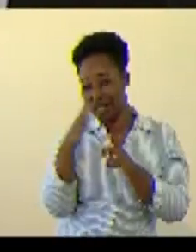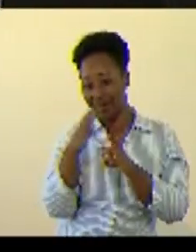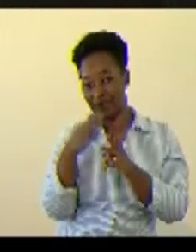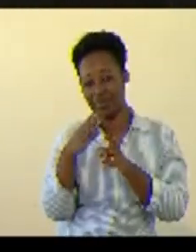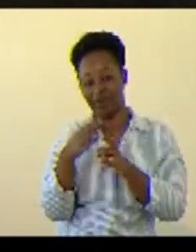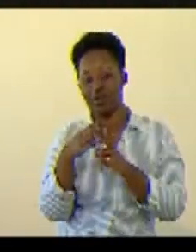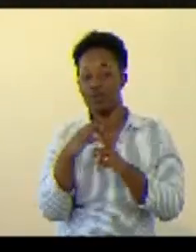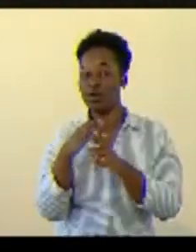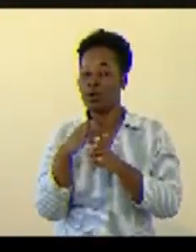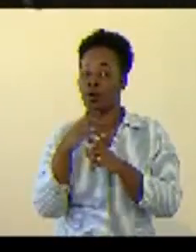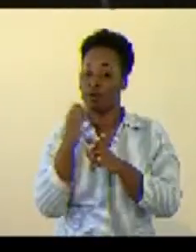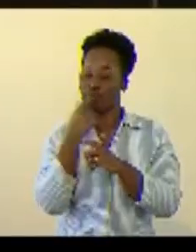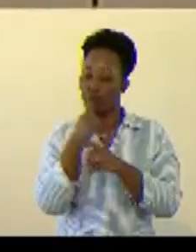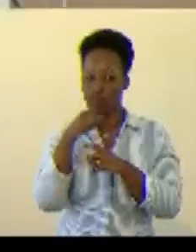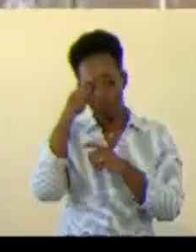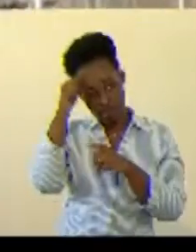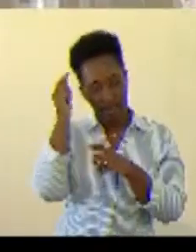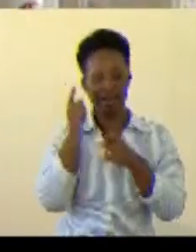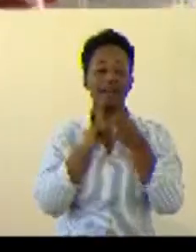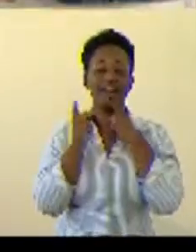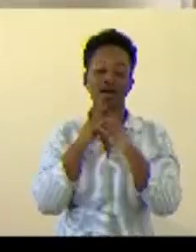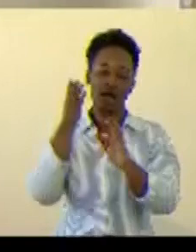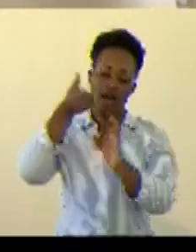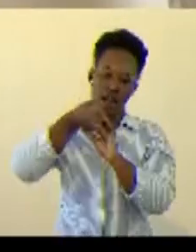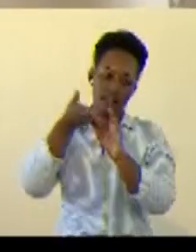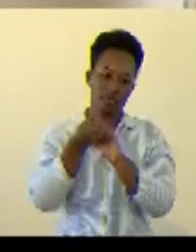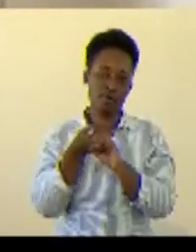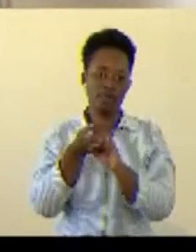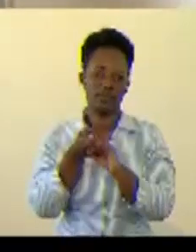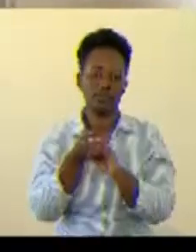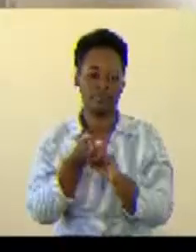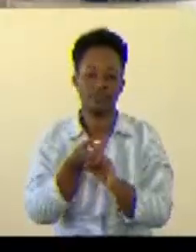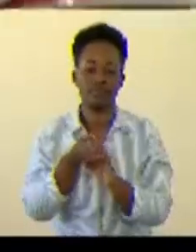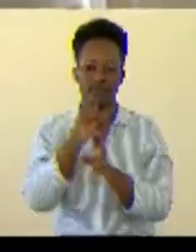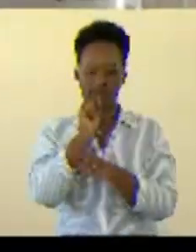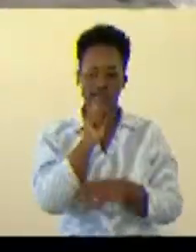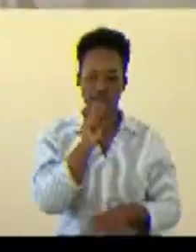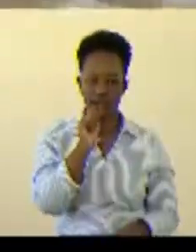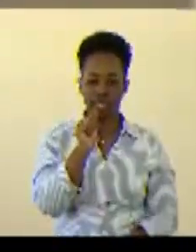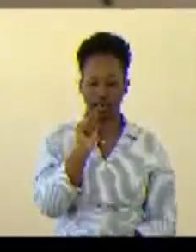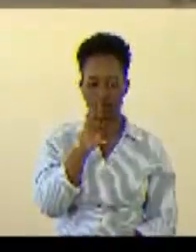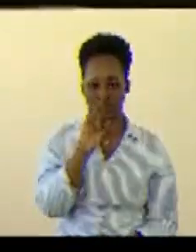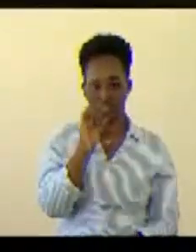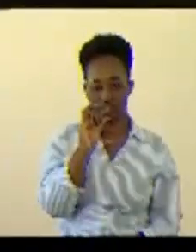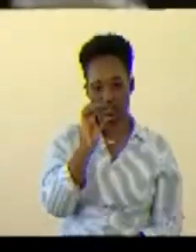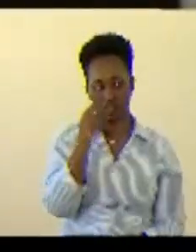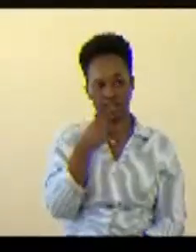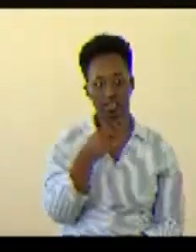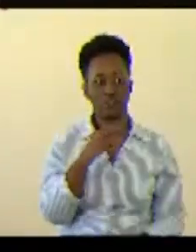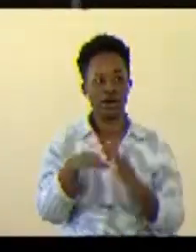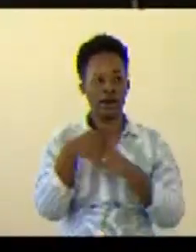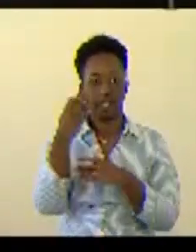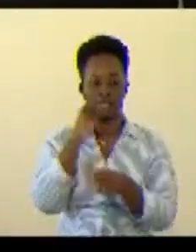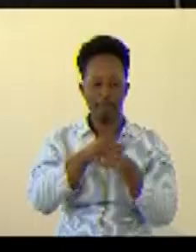blue-black color, which indicates there is presence of starch. Quickly, let us try to make a deduction, and we make a